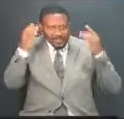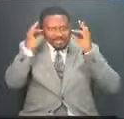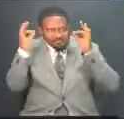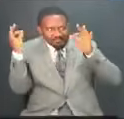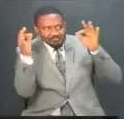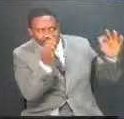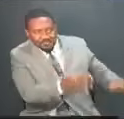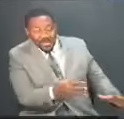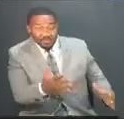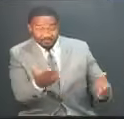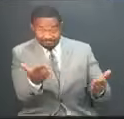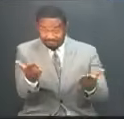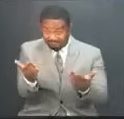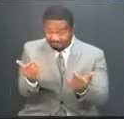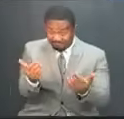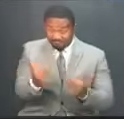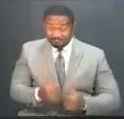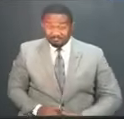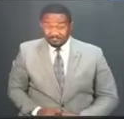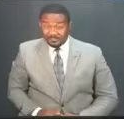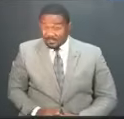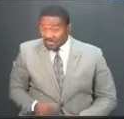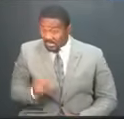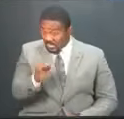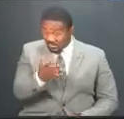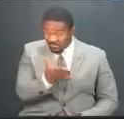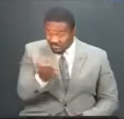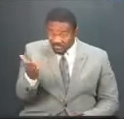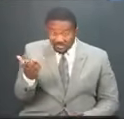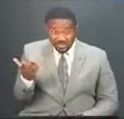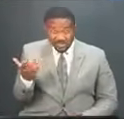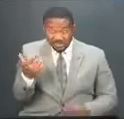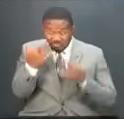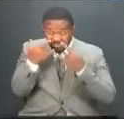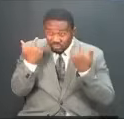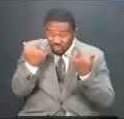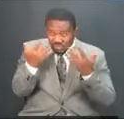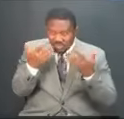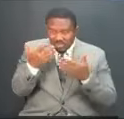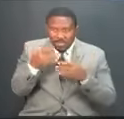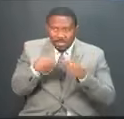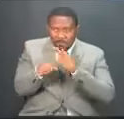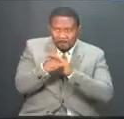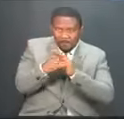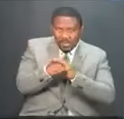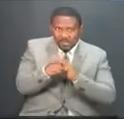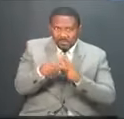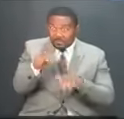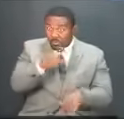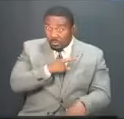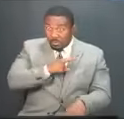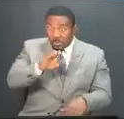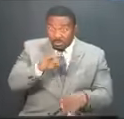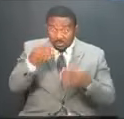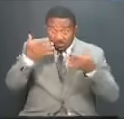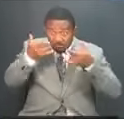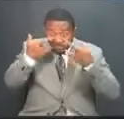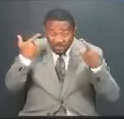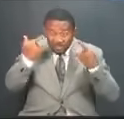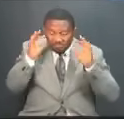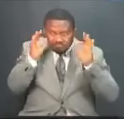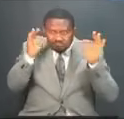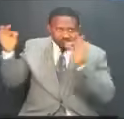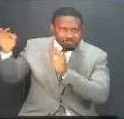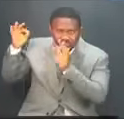If you are ashamed of what you are doing, then don't do it. If you have the courage to do them, don't wear face masks to do